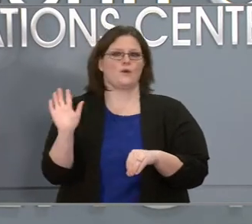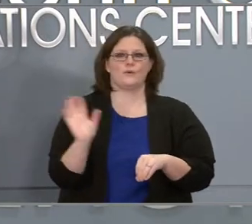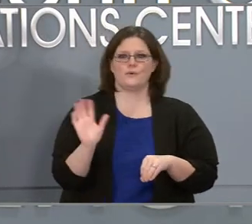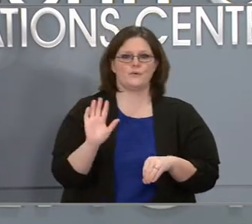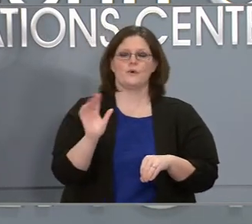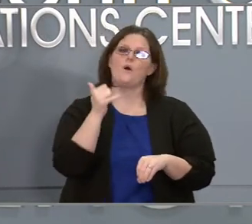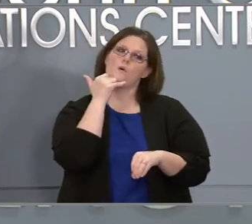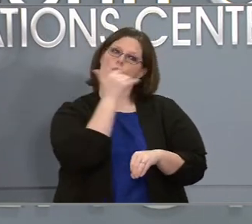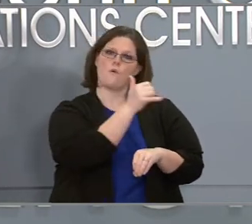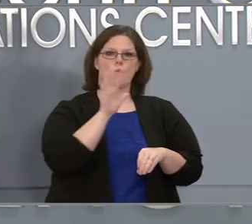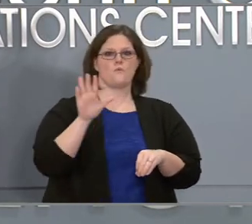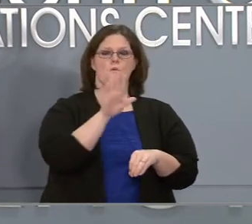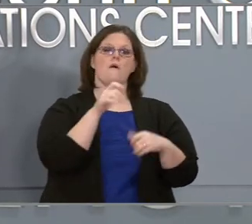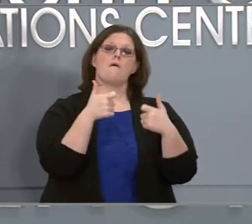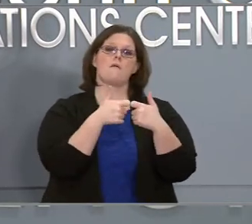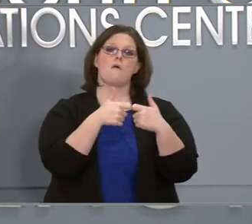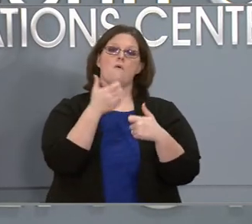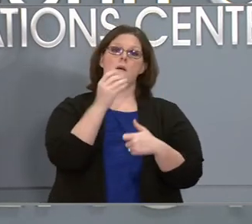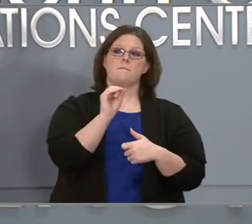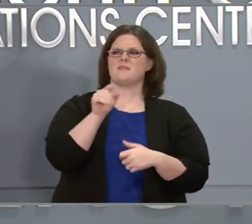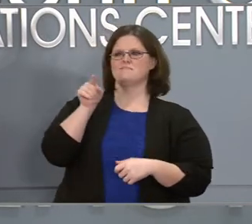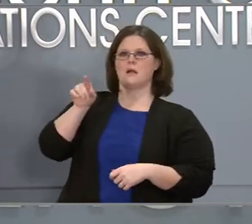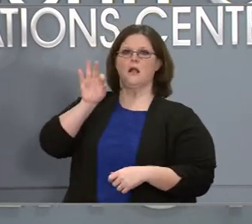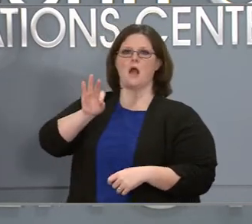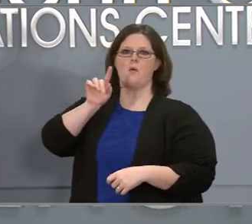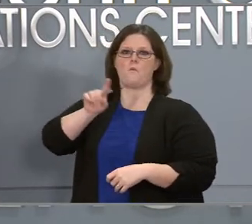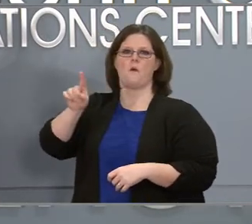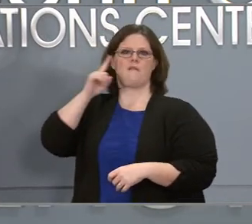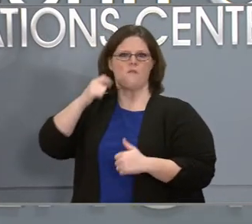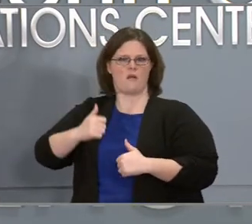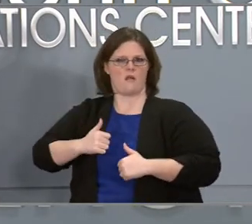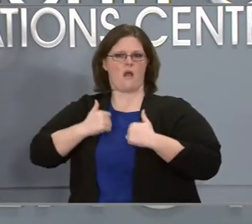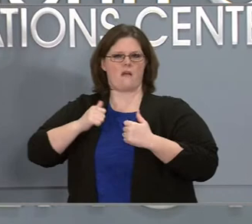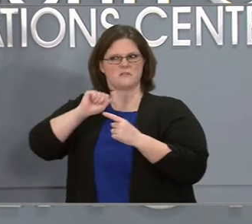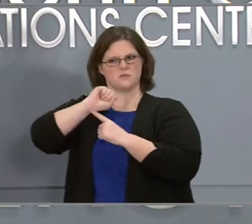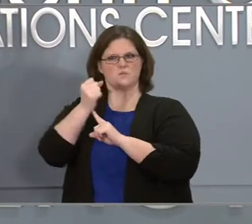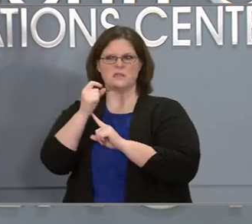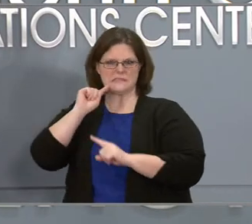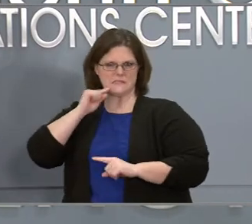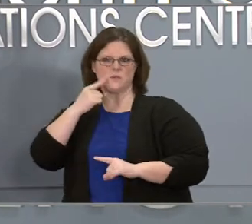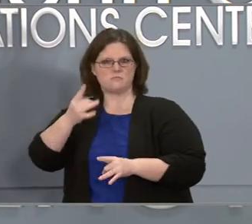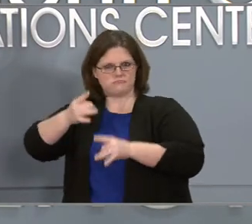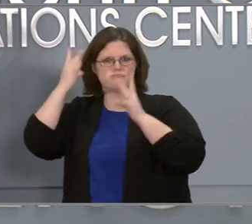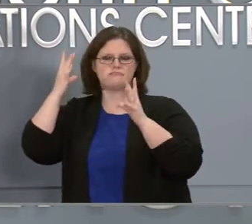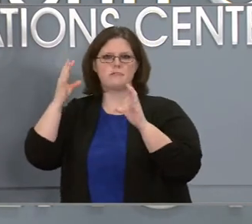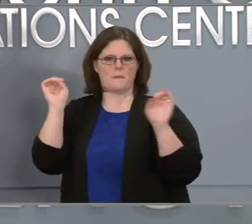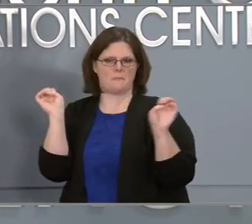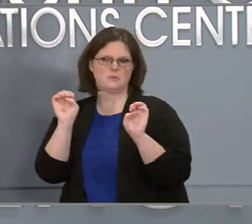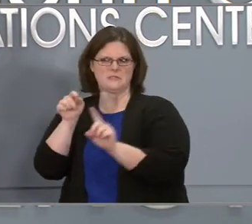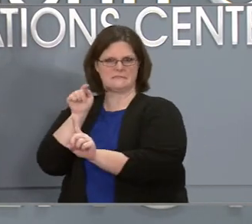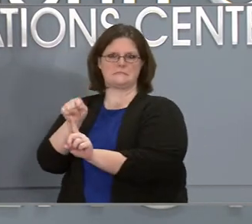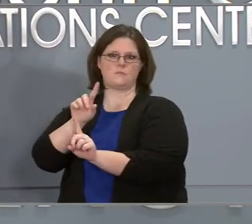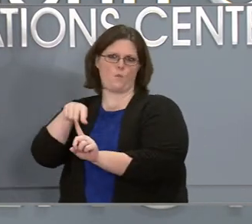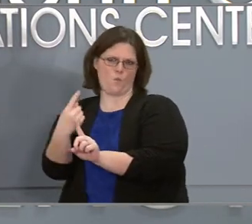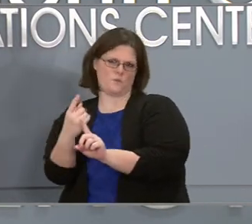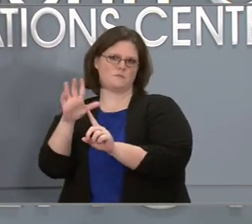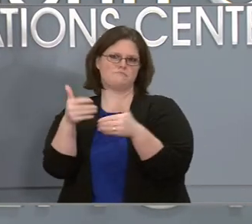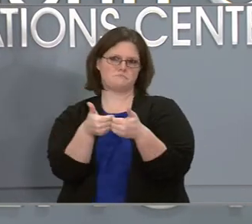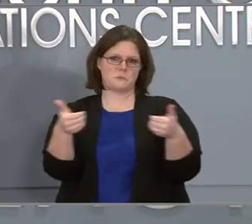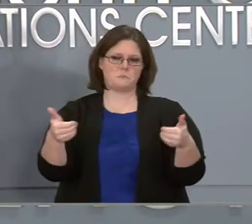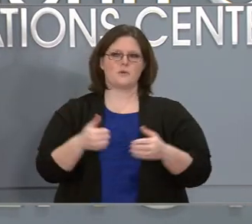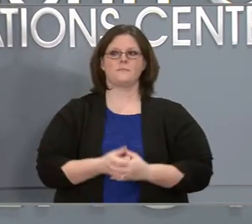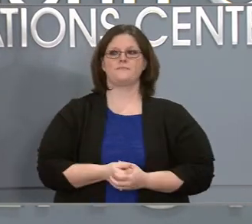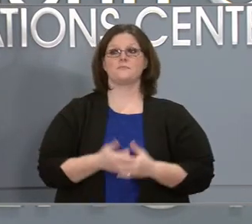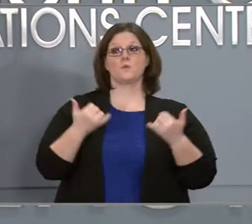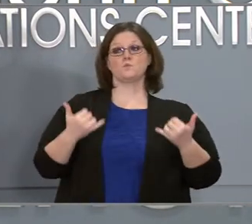lines open for life-saving emergencies. Joining me today are Transportation Secretary Eric Boyette,